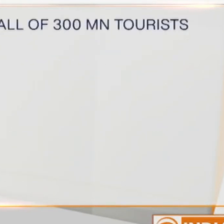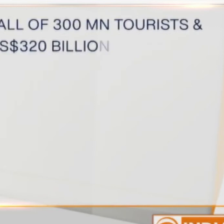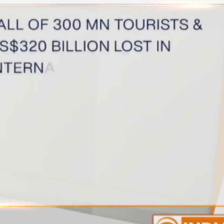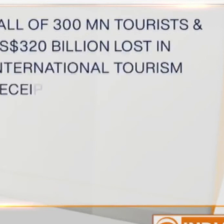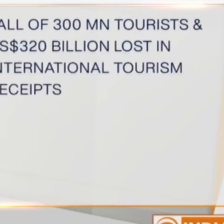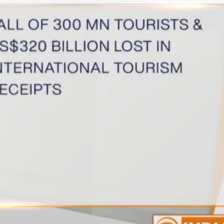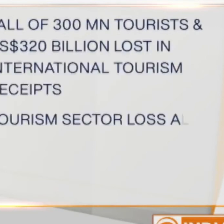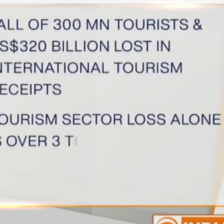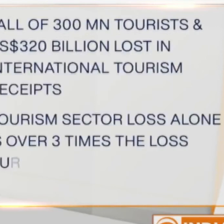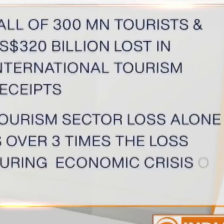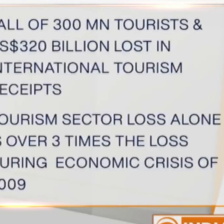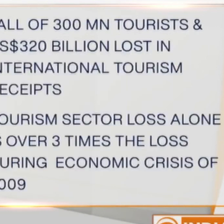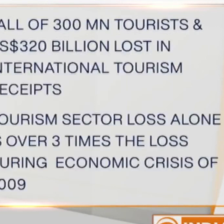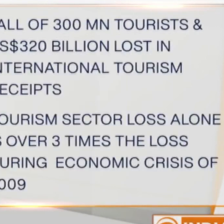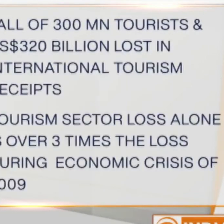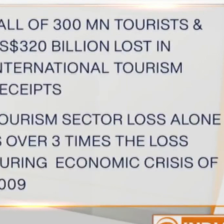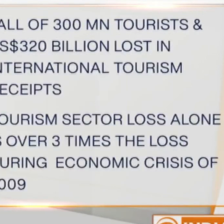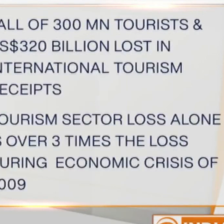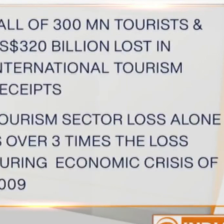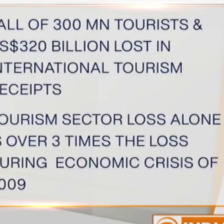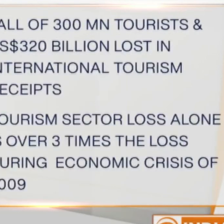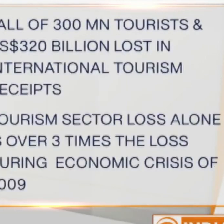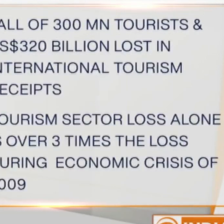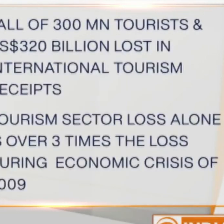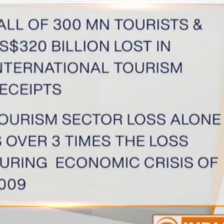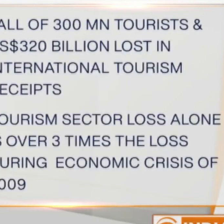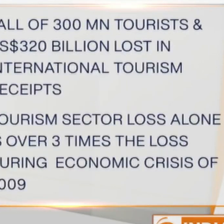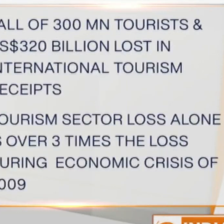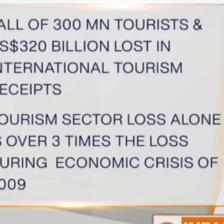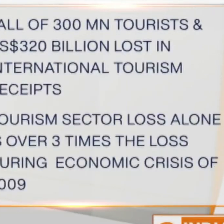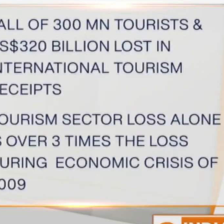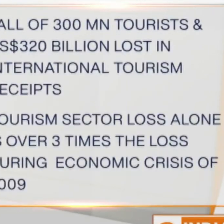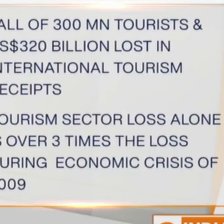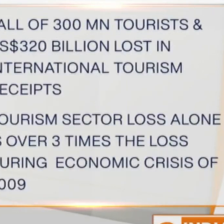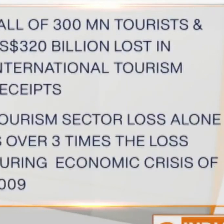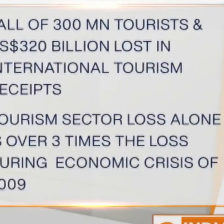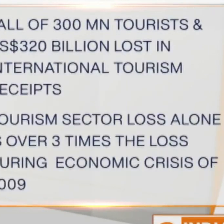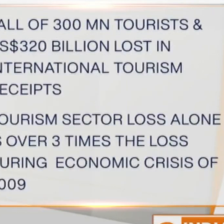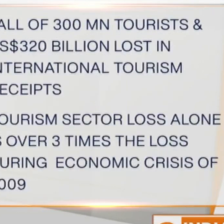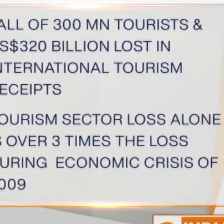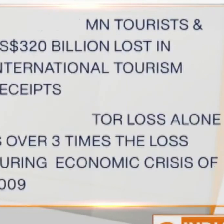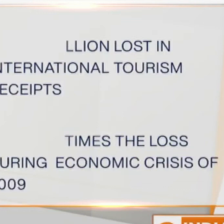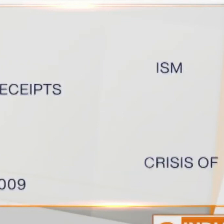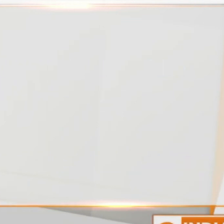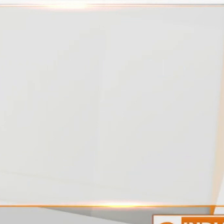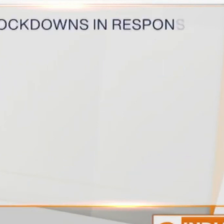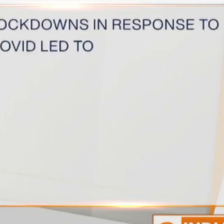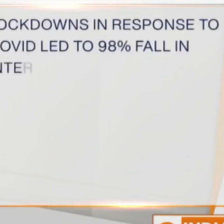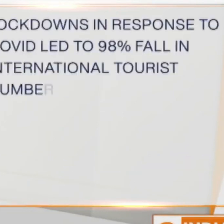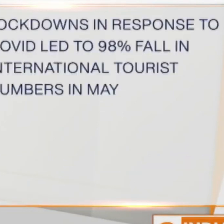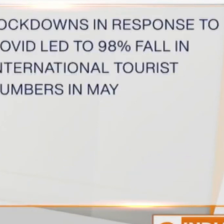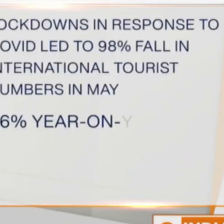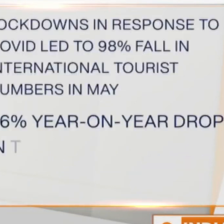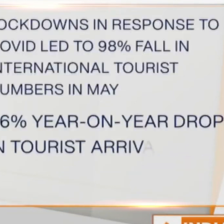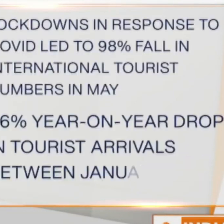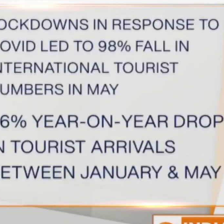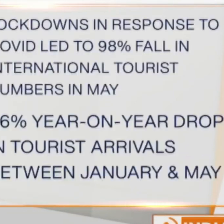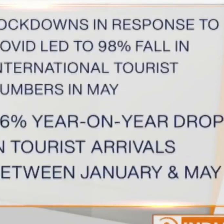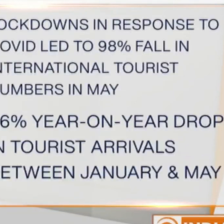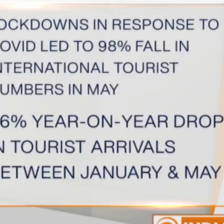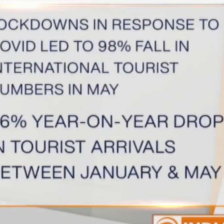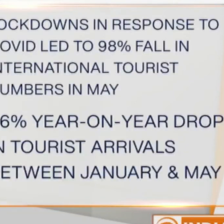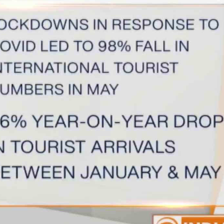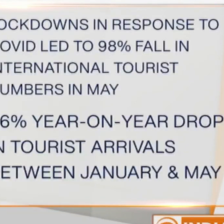billion lost in international tourism receipts. That's more than 3 times the loss during the global economic crisis